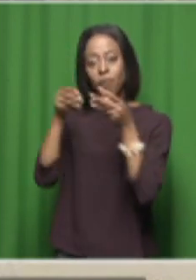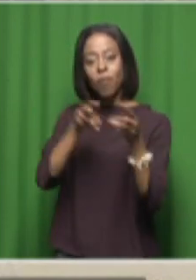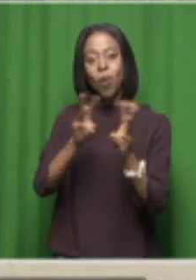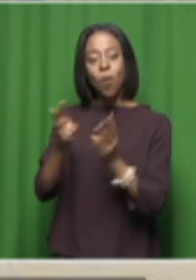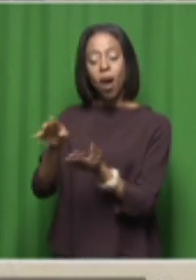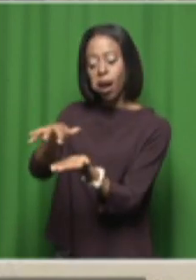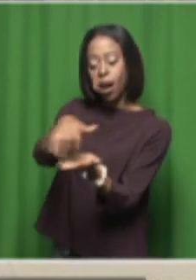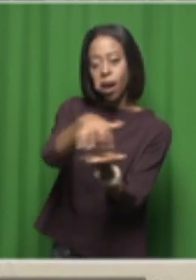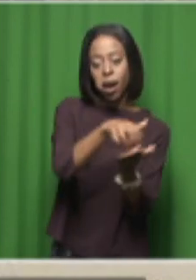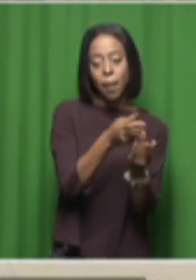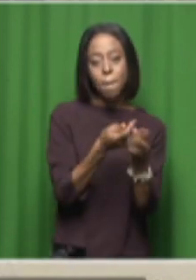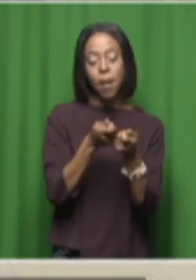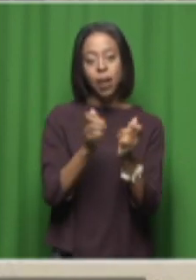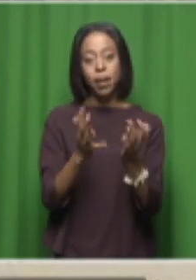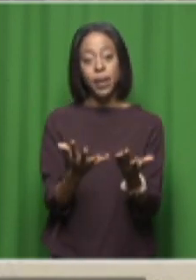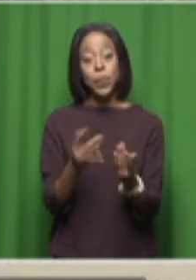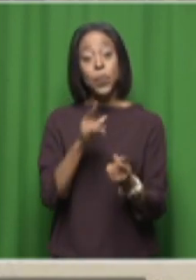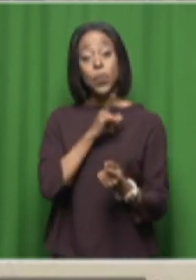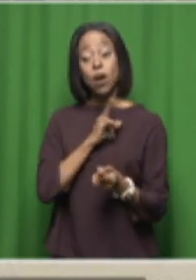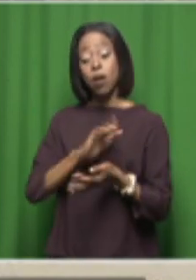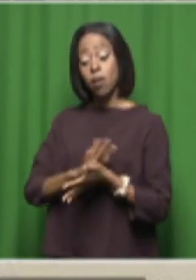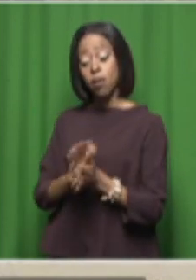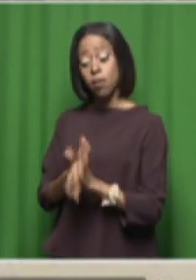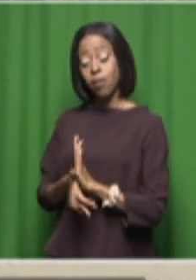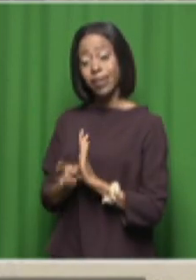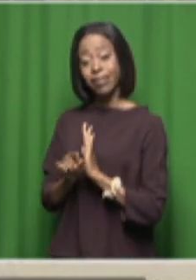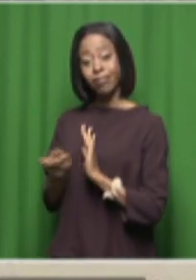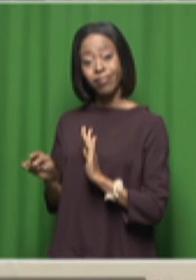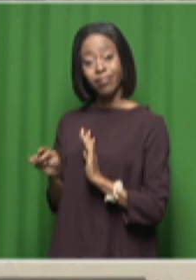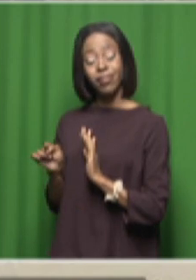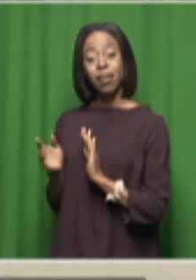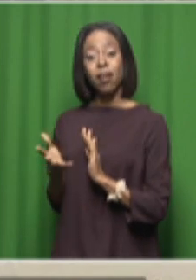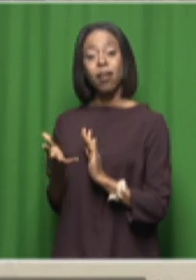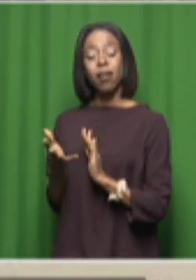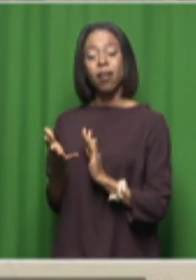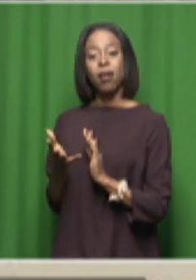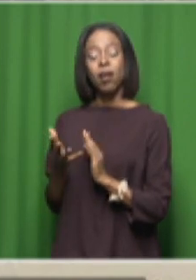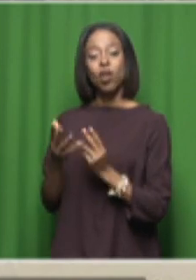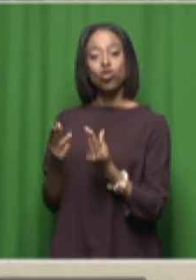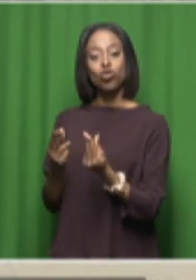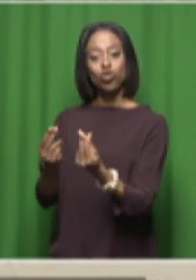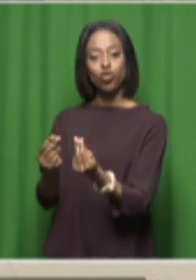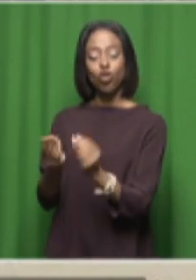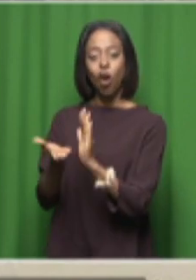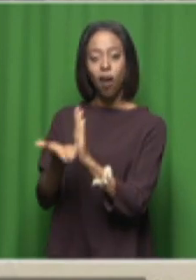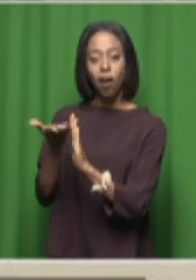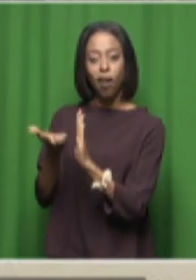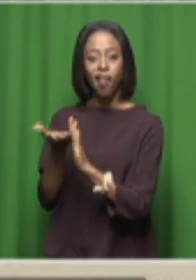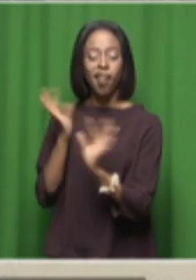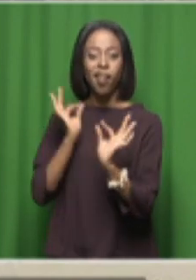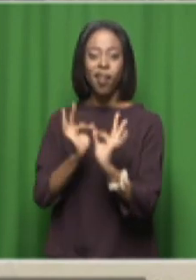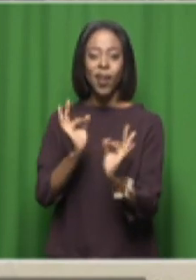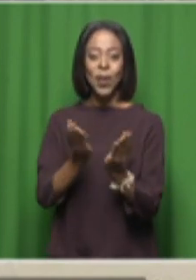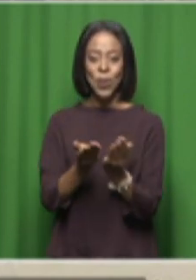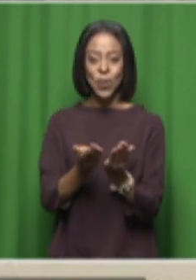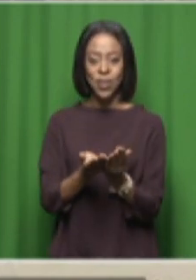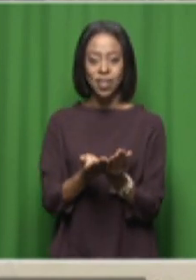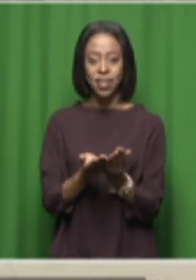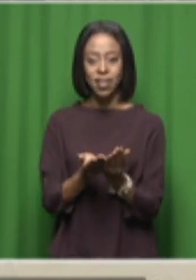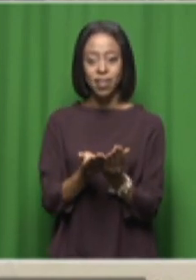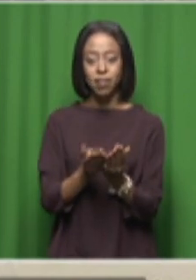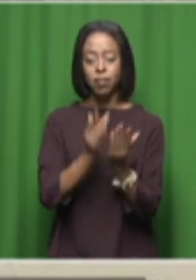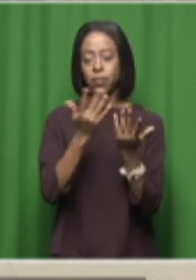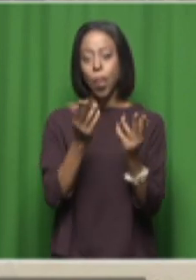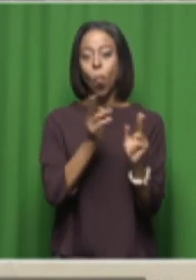raise funds. Because when infrastructure is being placed or is being upgraded in specific schools,